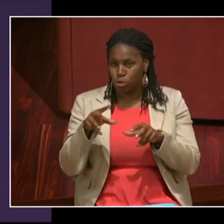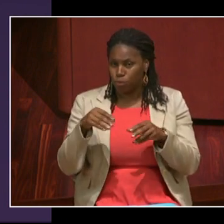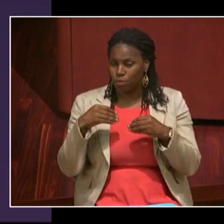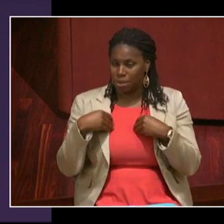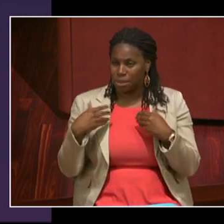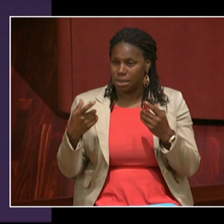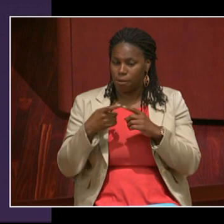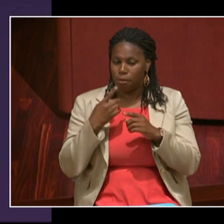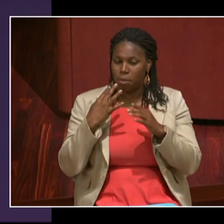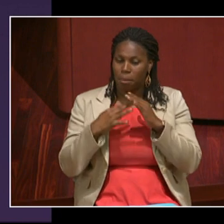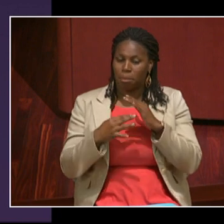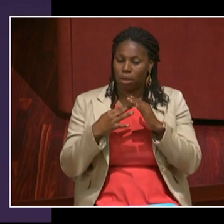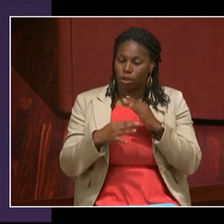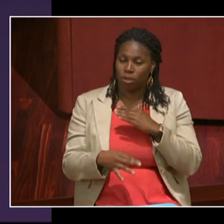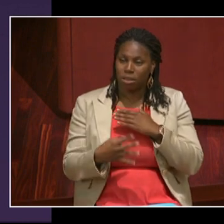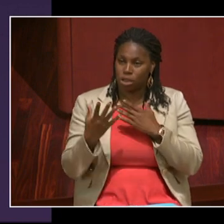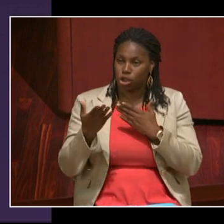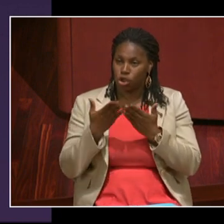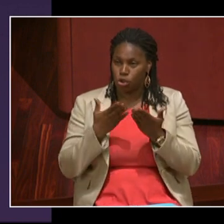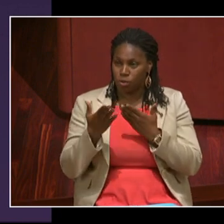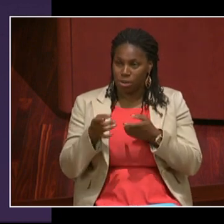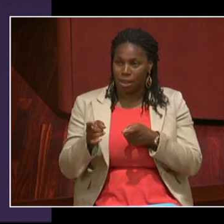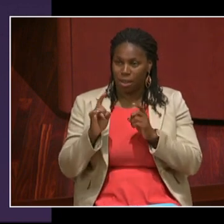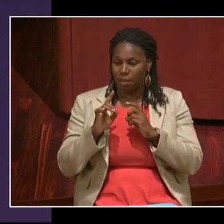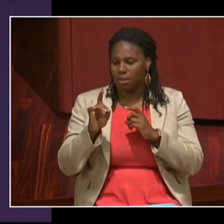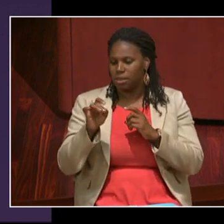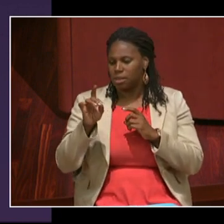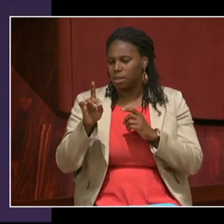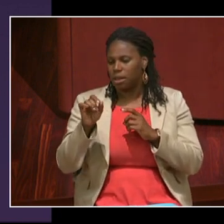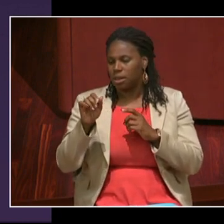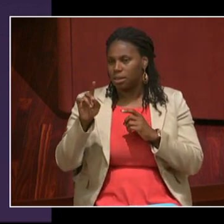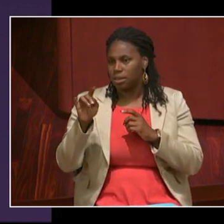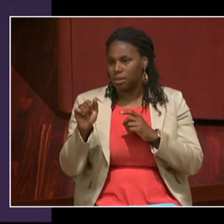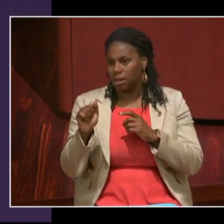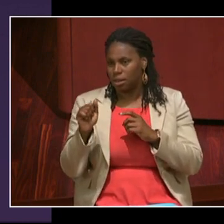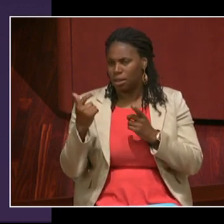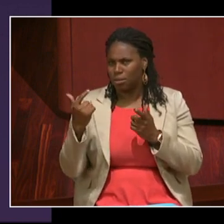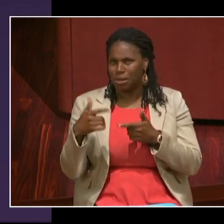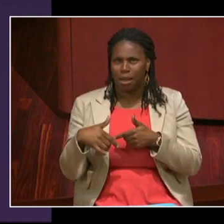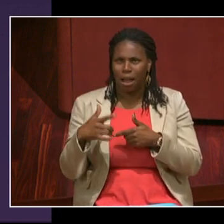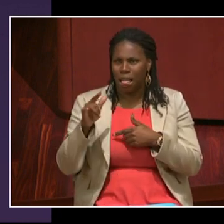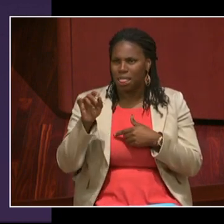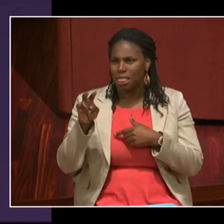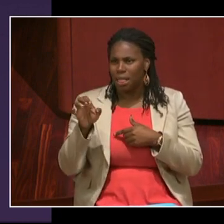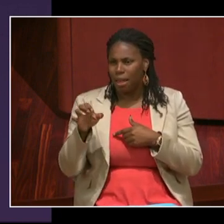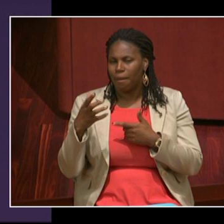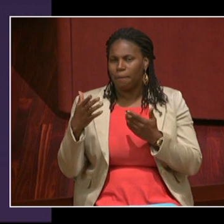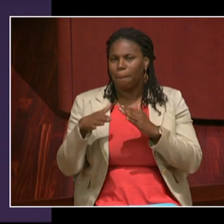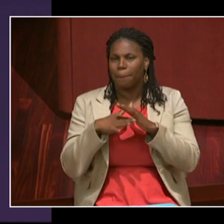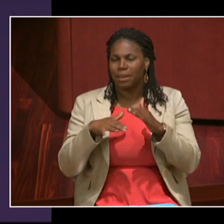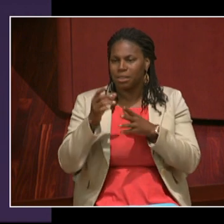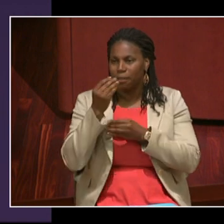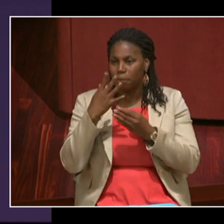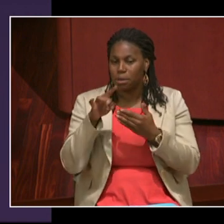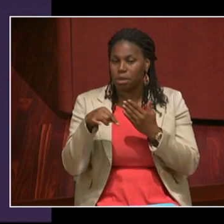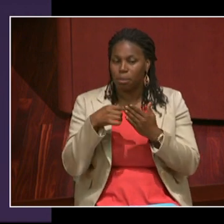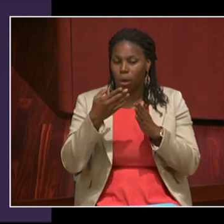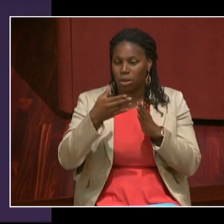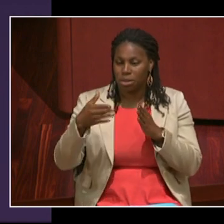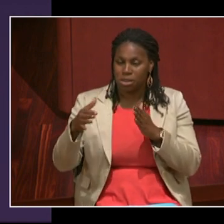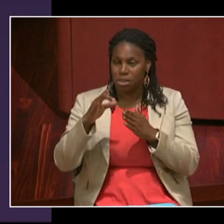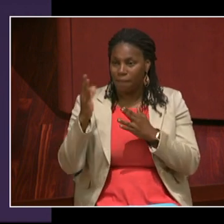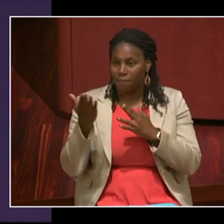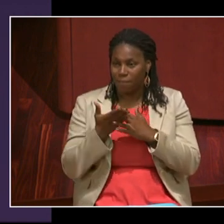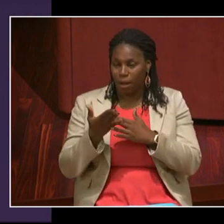and Immigration Service, they gave us a data scrape, which included a lot of basic information about each file. This